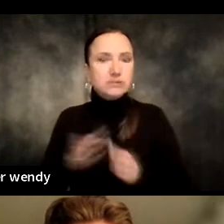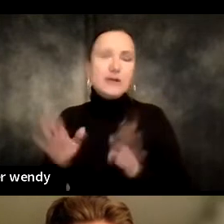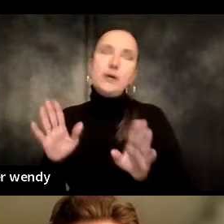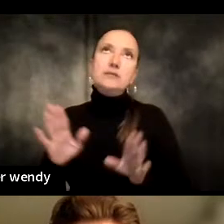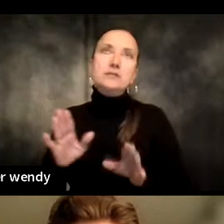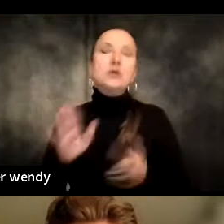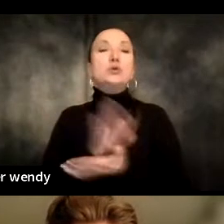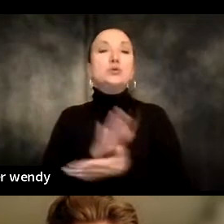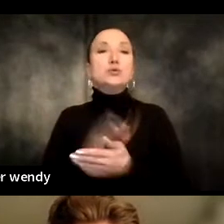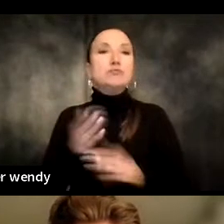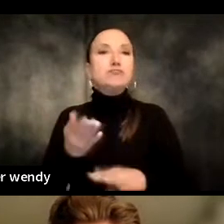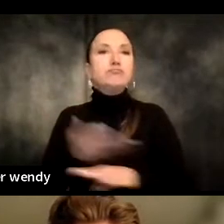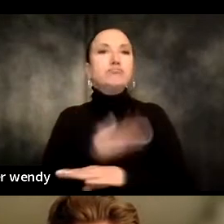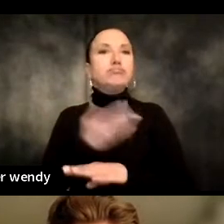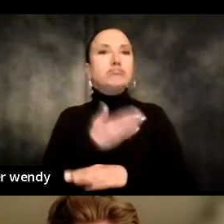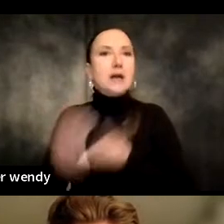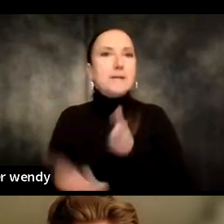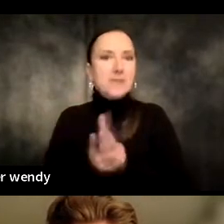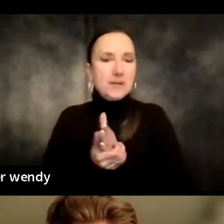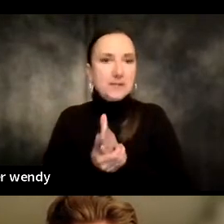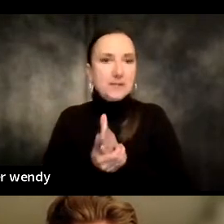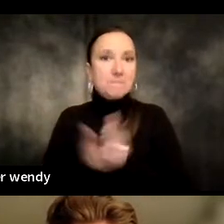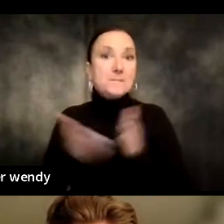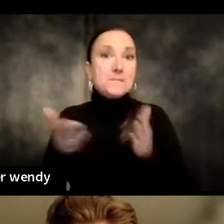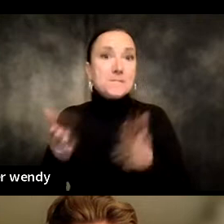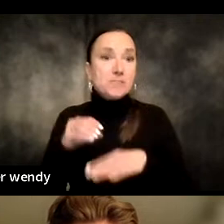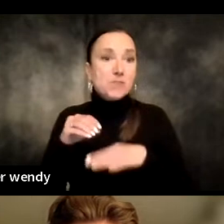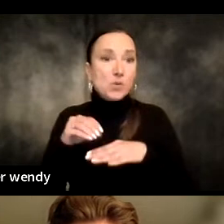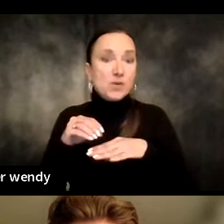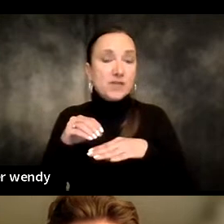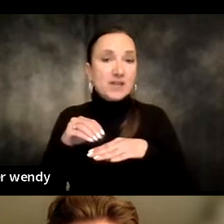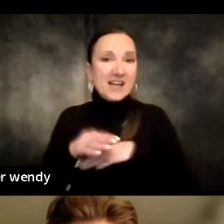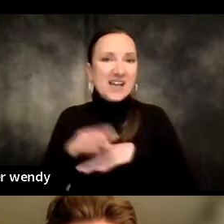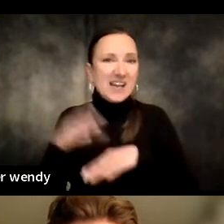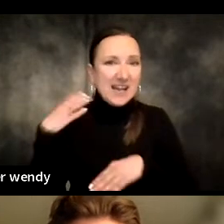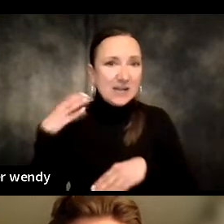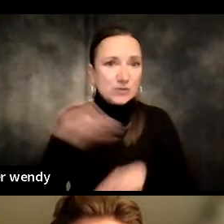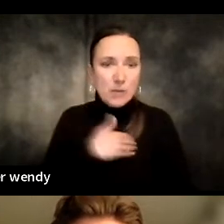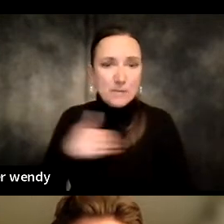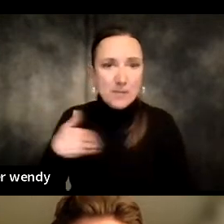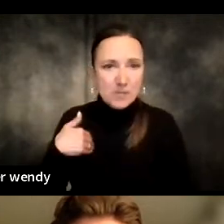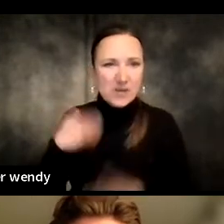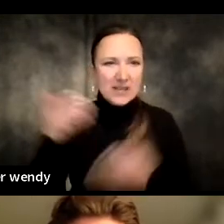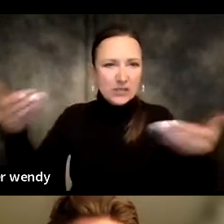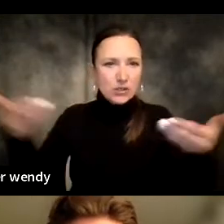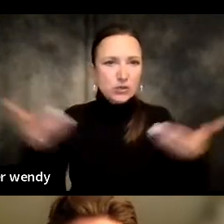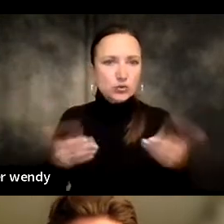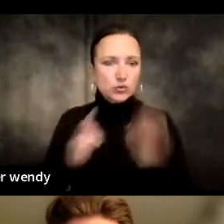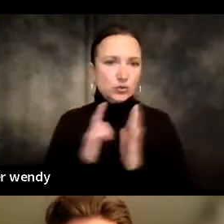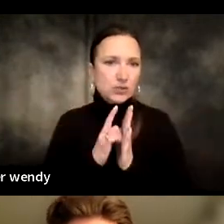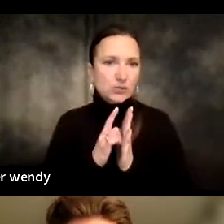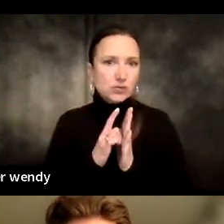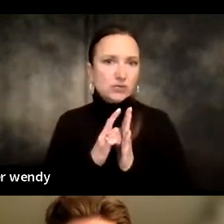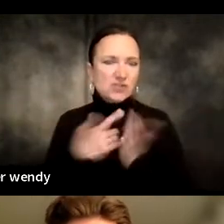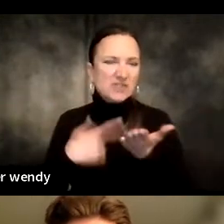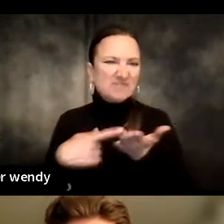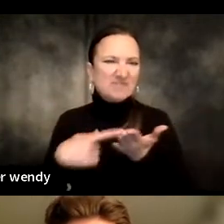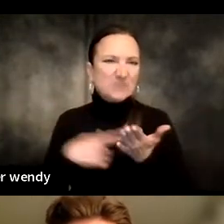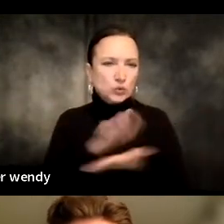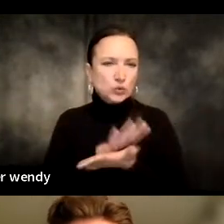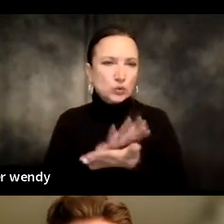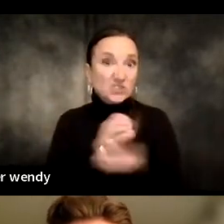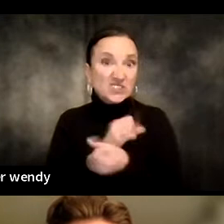Safety Enhancement Amendment Act, which the council member Parker had introduced legislation that addresses the school